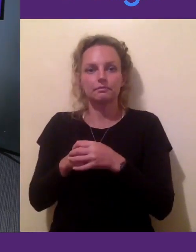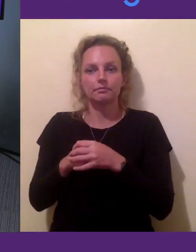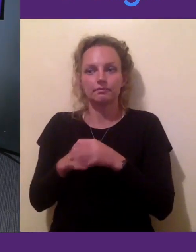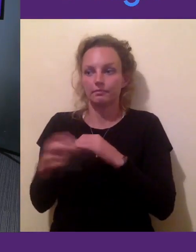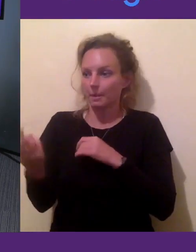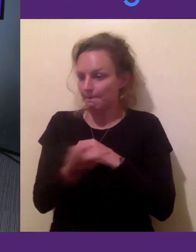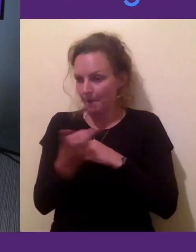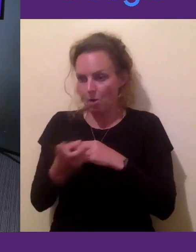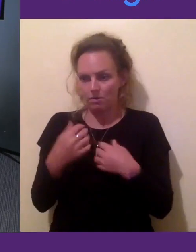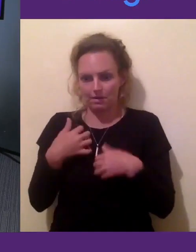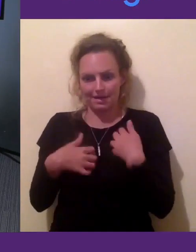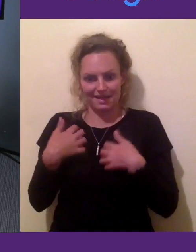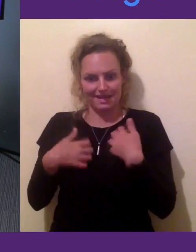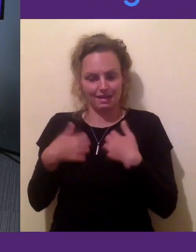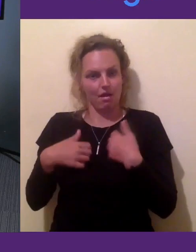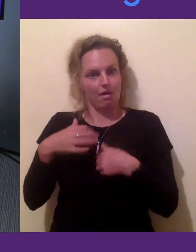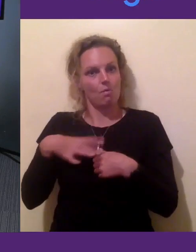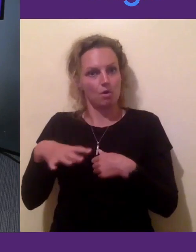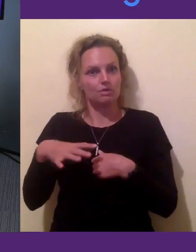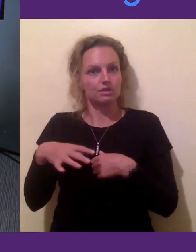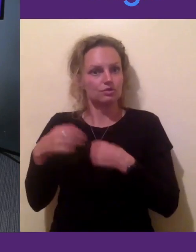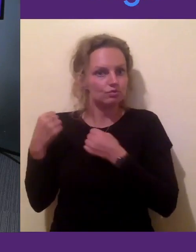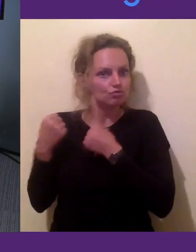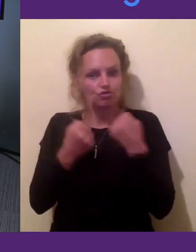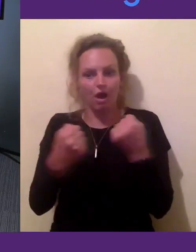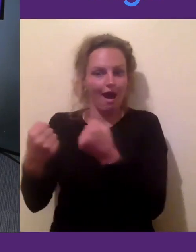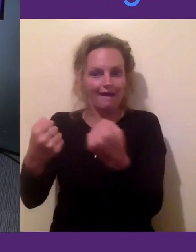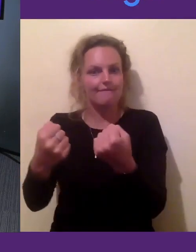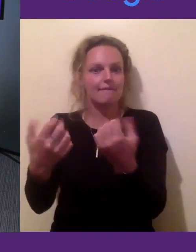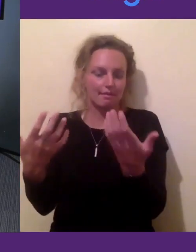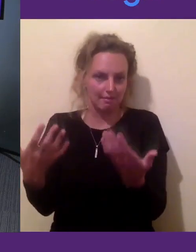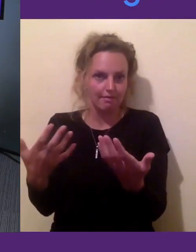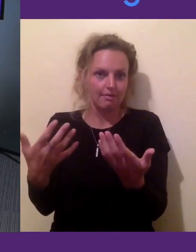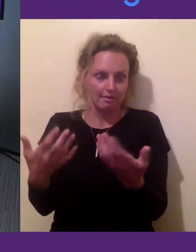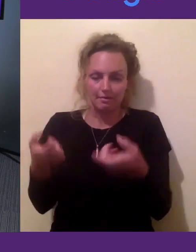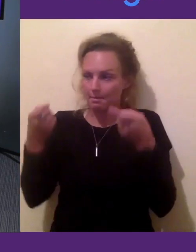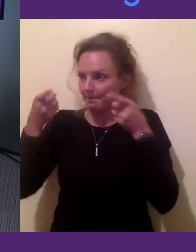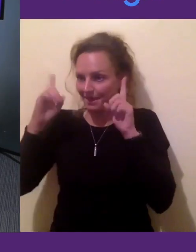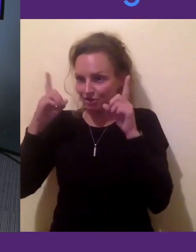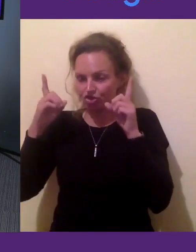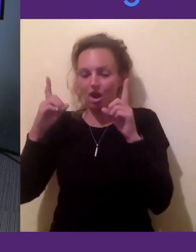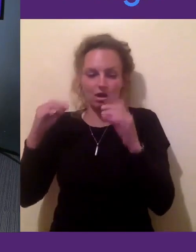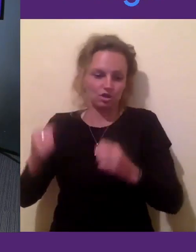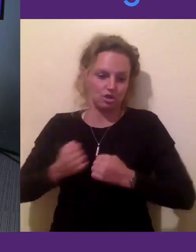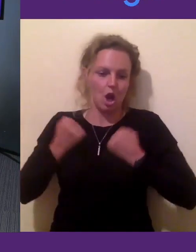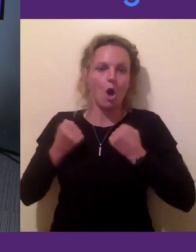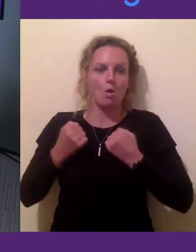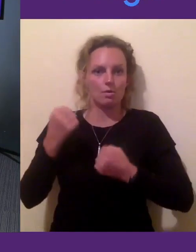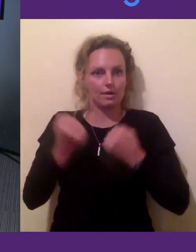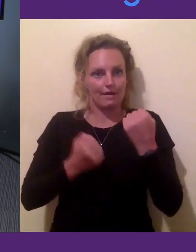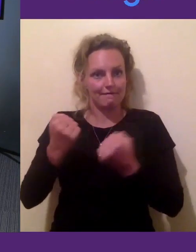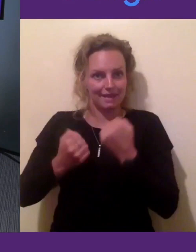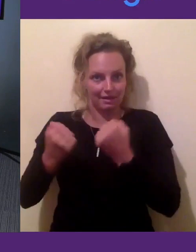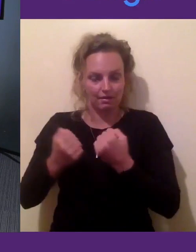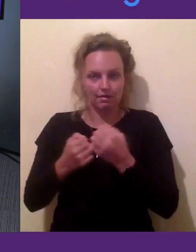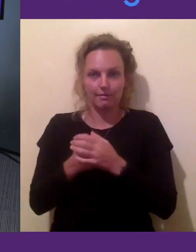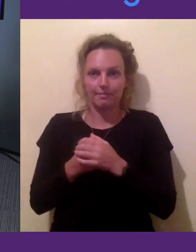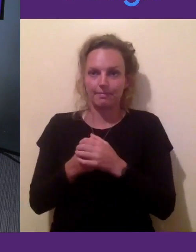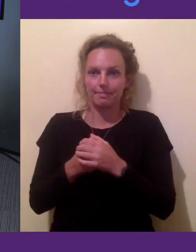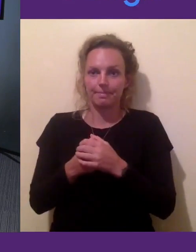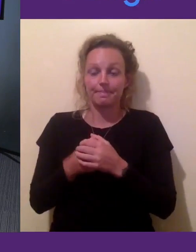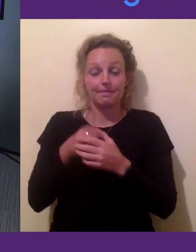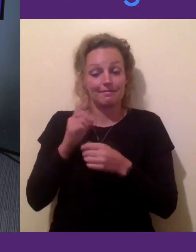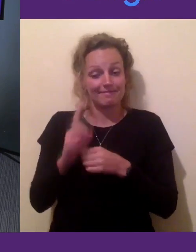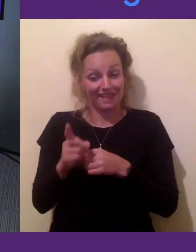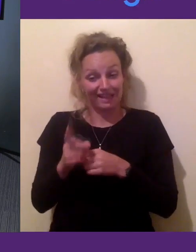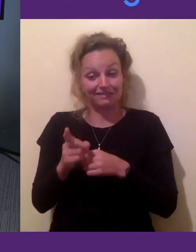be in charge of a vehicle, to actually have that ownership, that space ownership. So it leads on to a next question